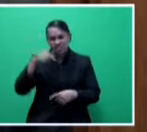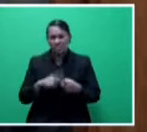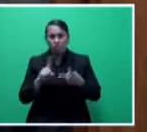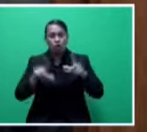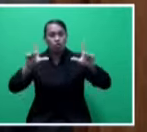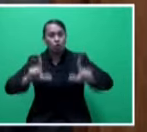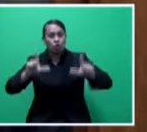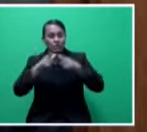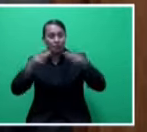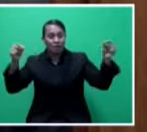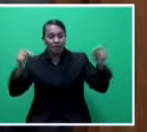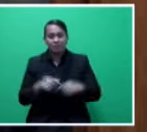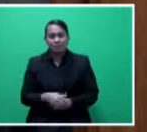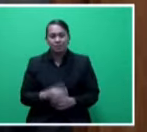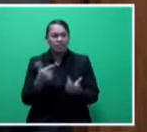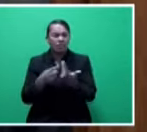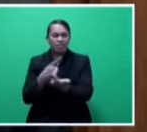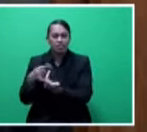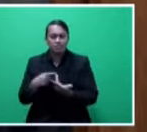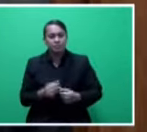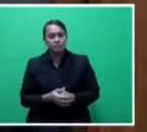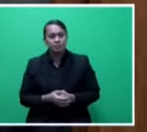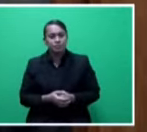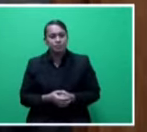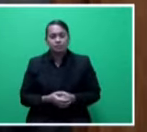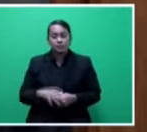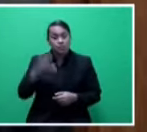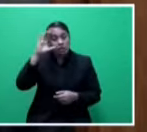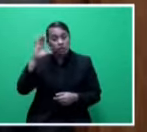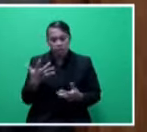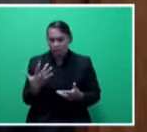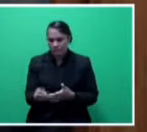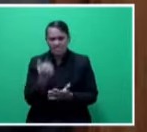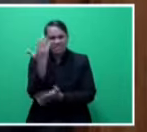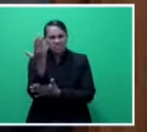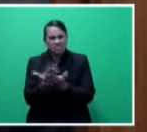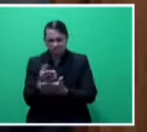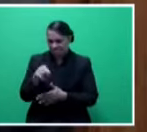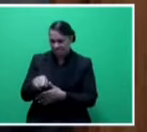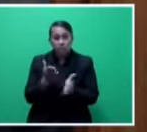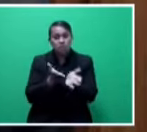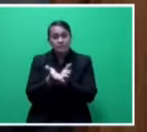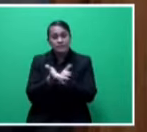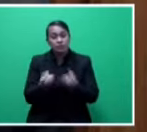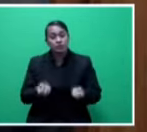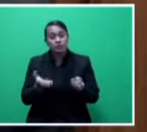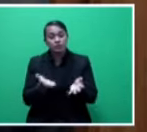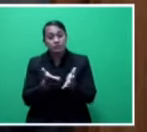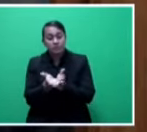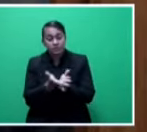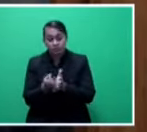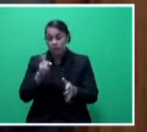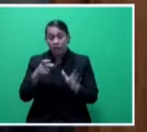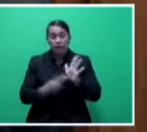Reunion. The countries which rely on the services provided by RSMC Nandi are Vanuatu, Samoa, and